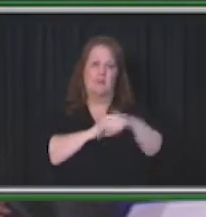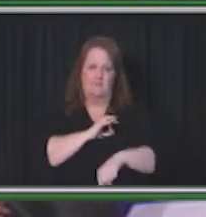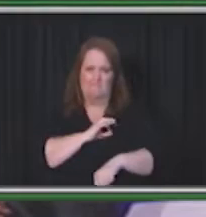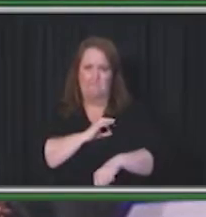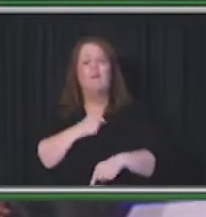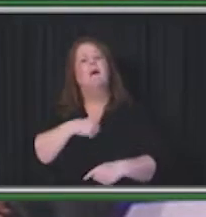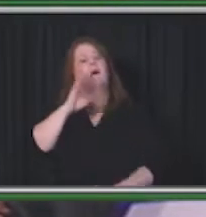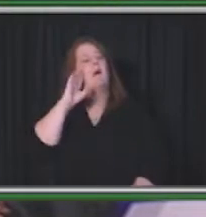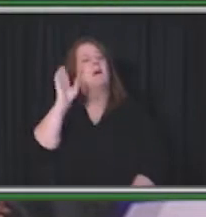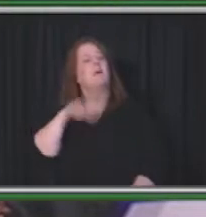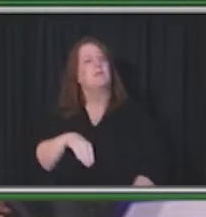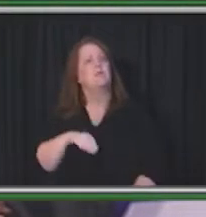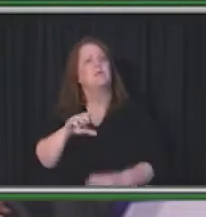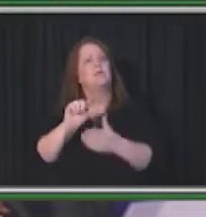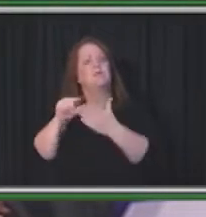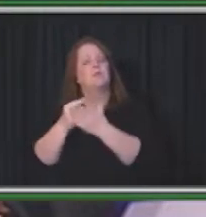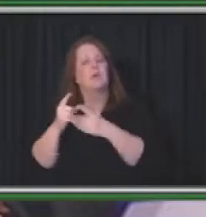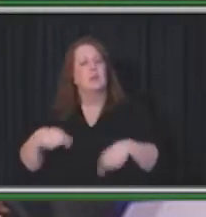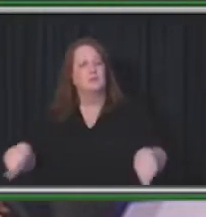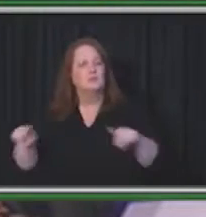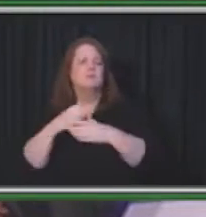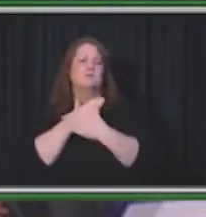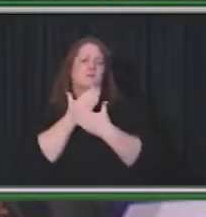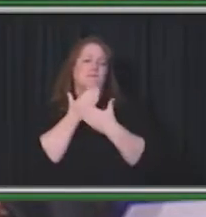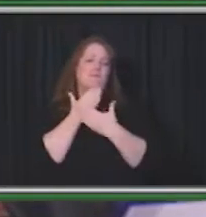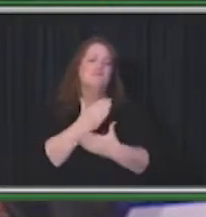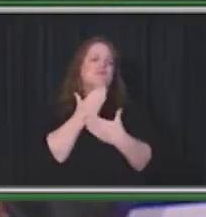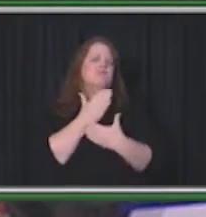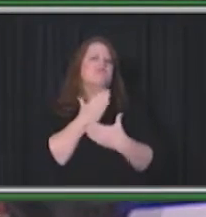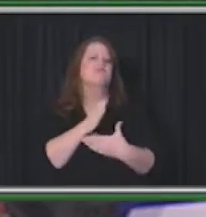graduates appreciate all your support, and thank you for being here.